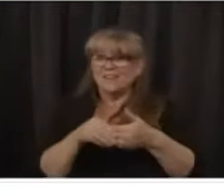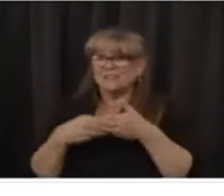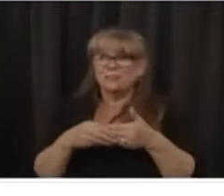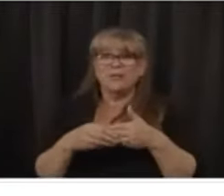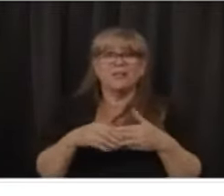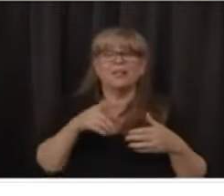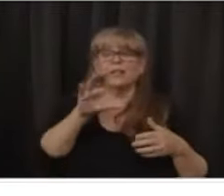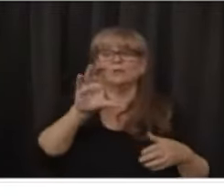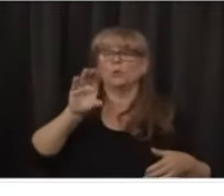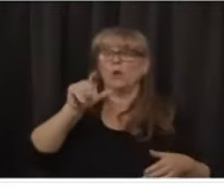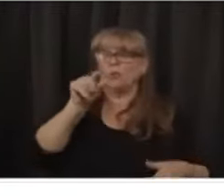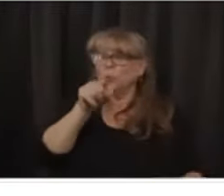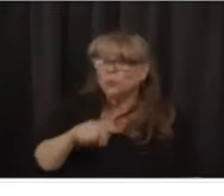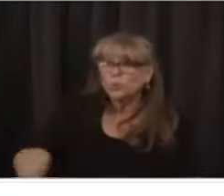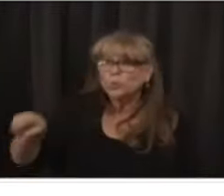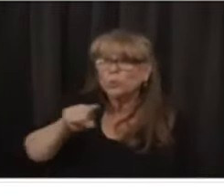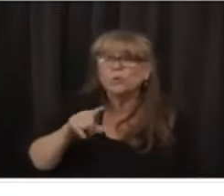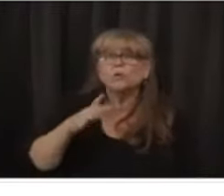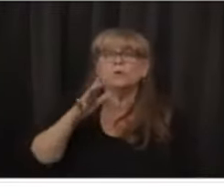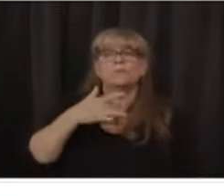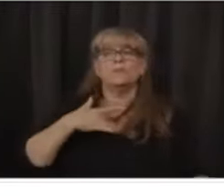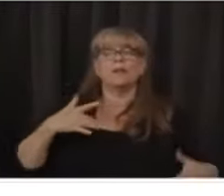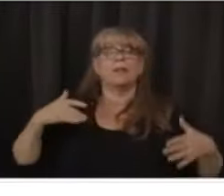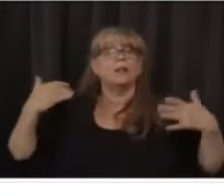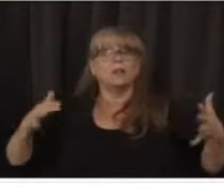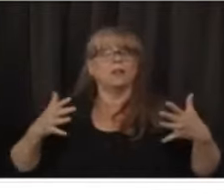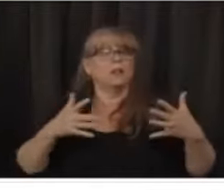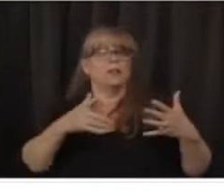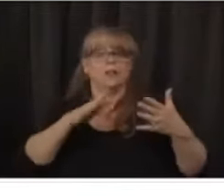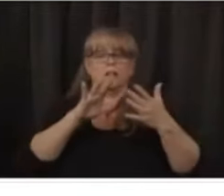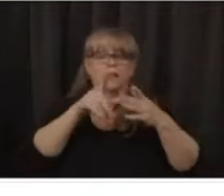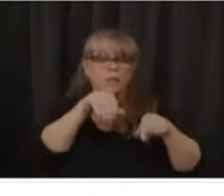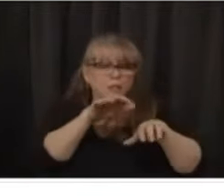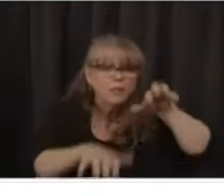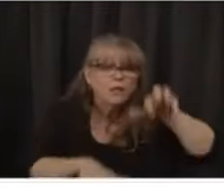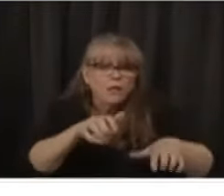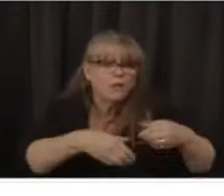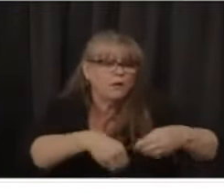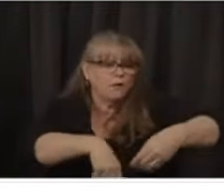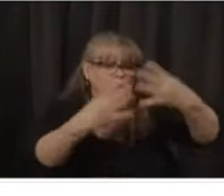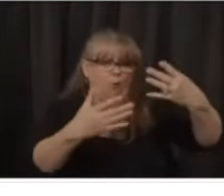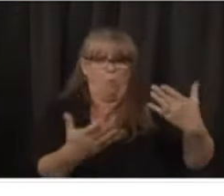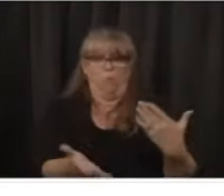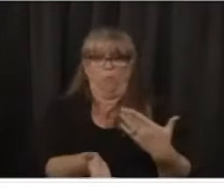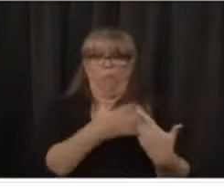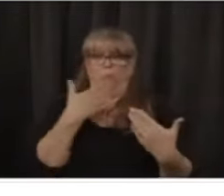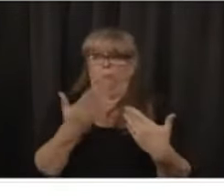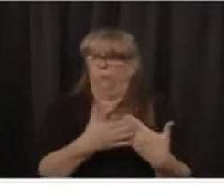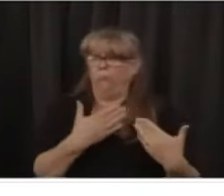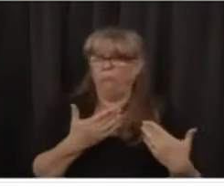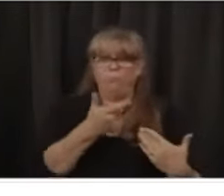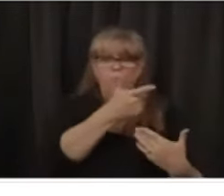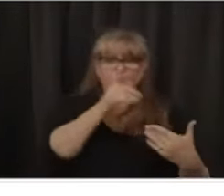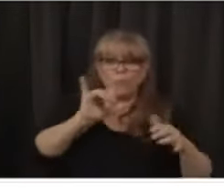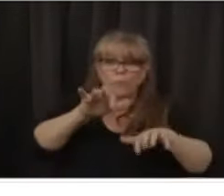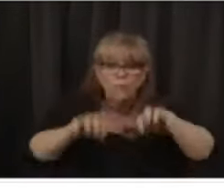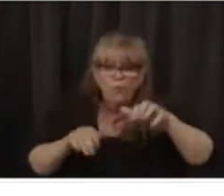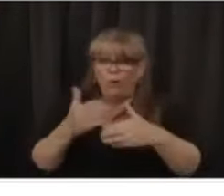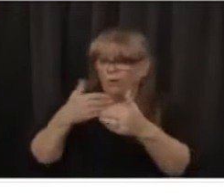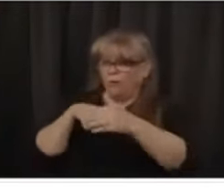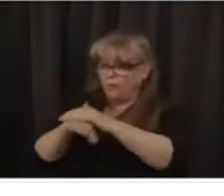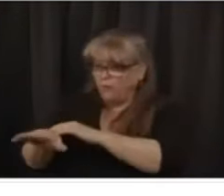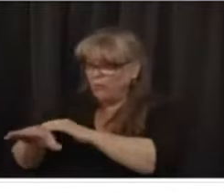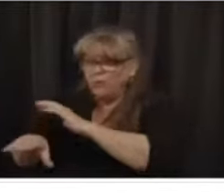feel like they want to load up a web page or sign up somewhere, but are happy to take 15 or 20 minutes out of their day to get vaccinated. And that's who we're calling